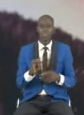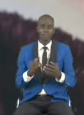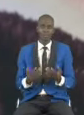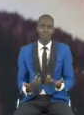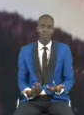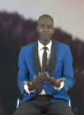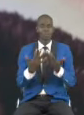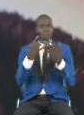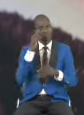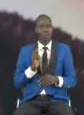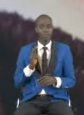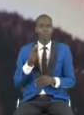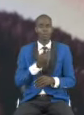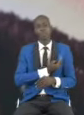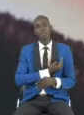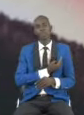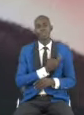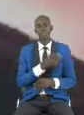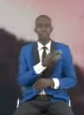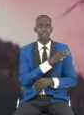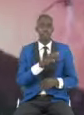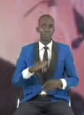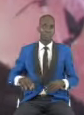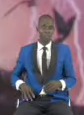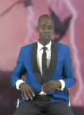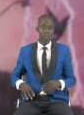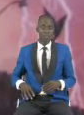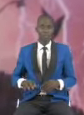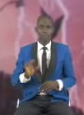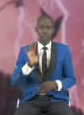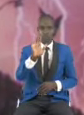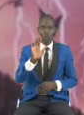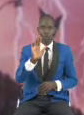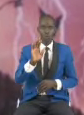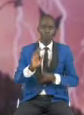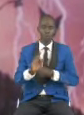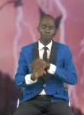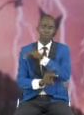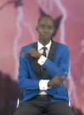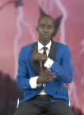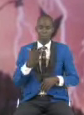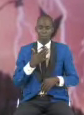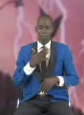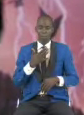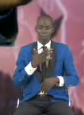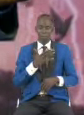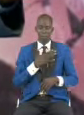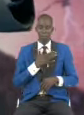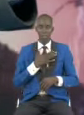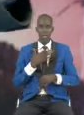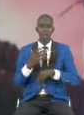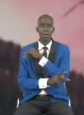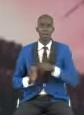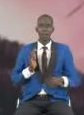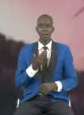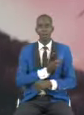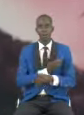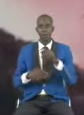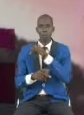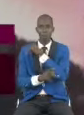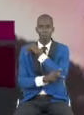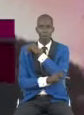us. Christ, your Passover, my Passover, our Passover, he